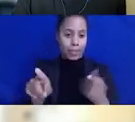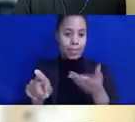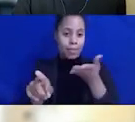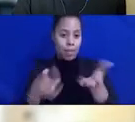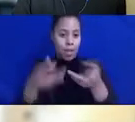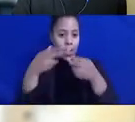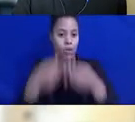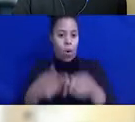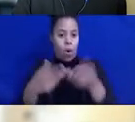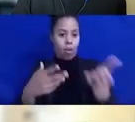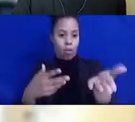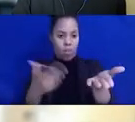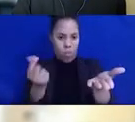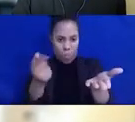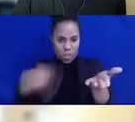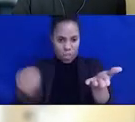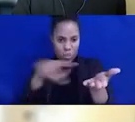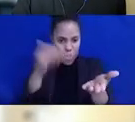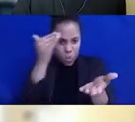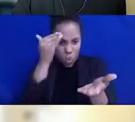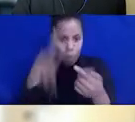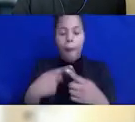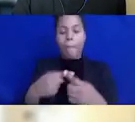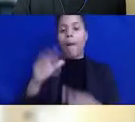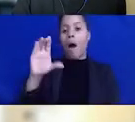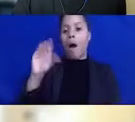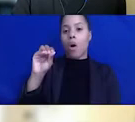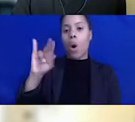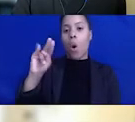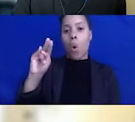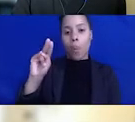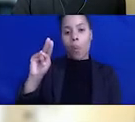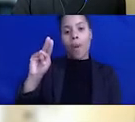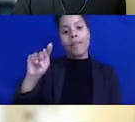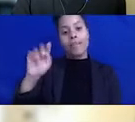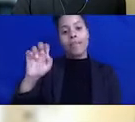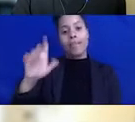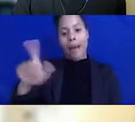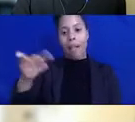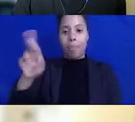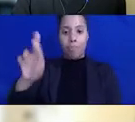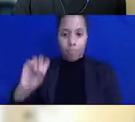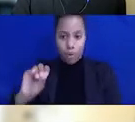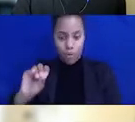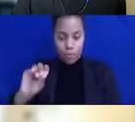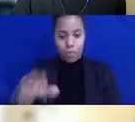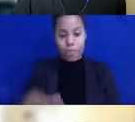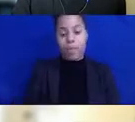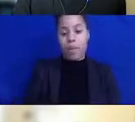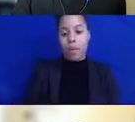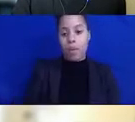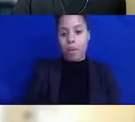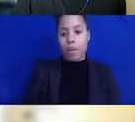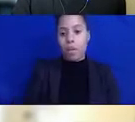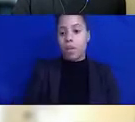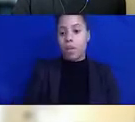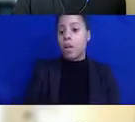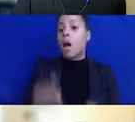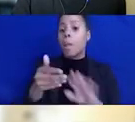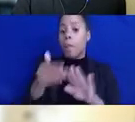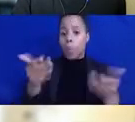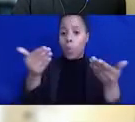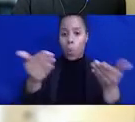Know About COINTELPRO. Before we dive in, can anybody come off of mute and tell